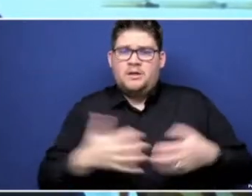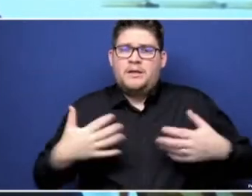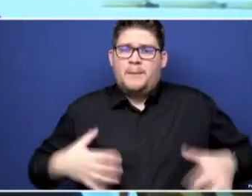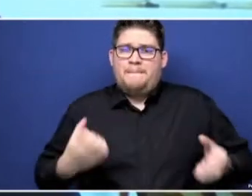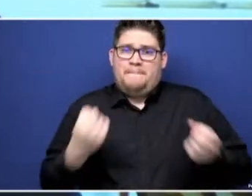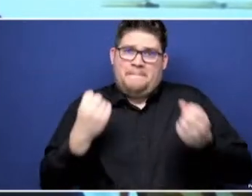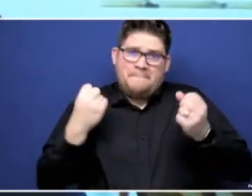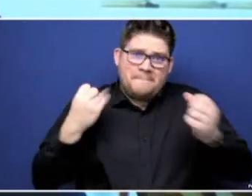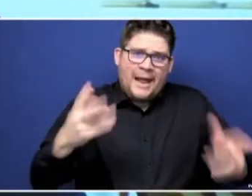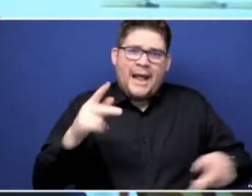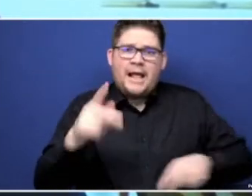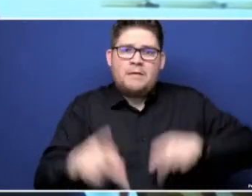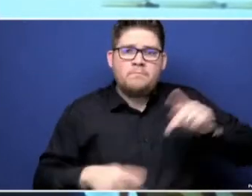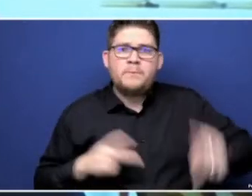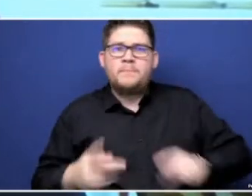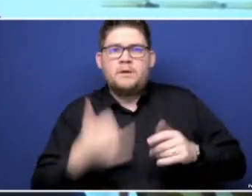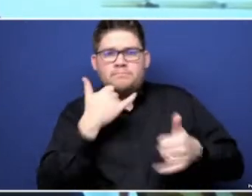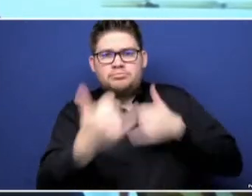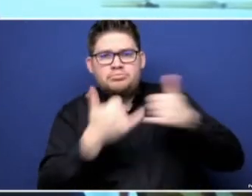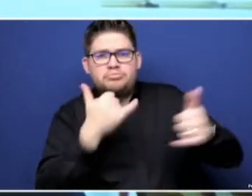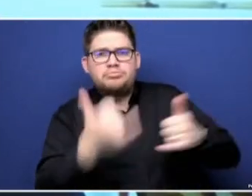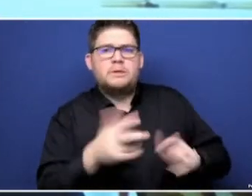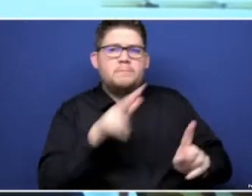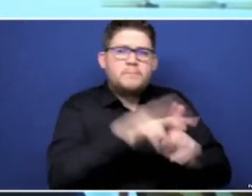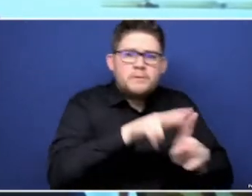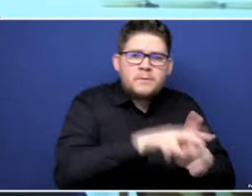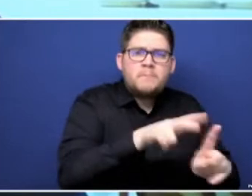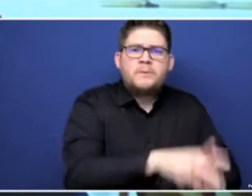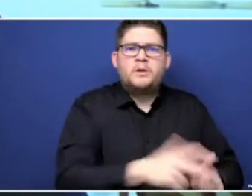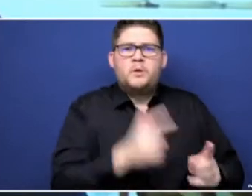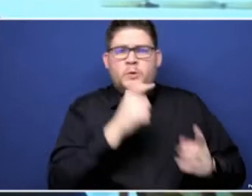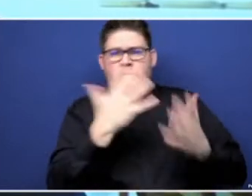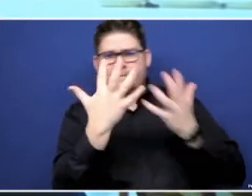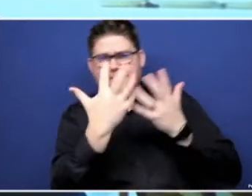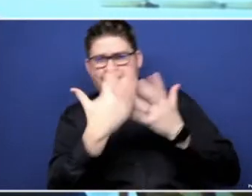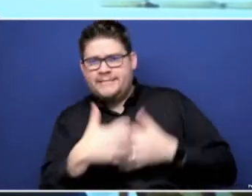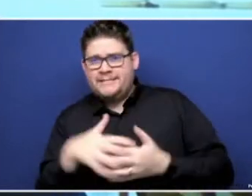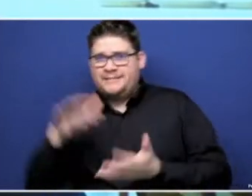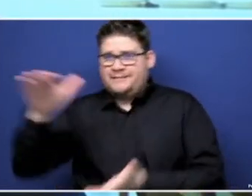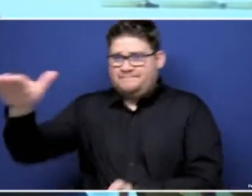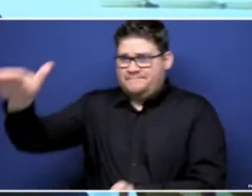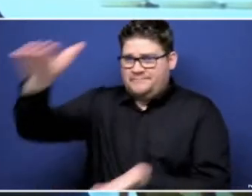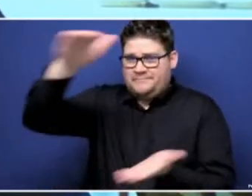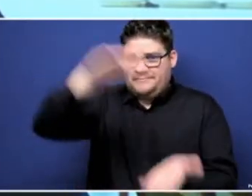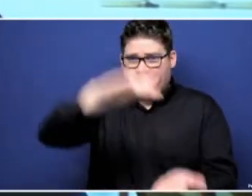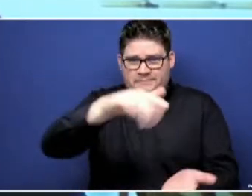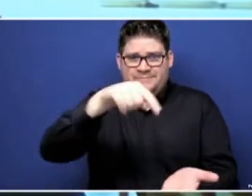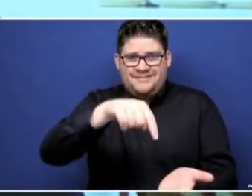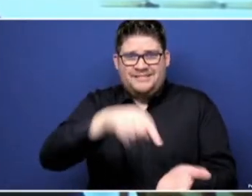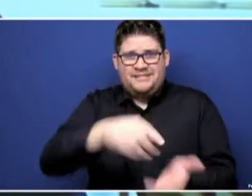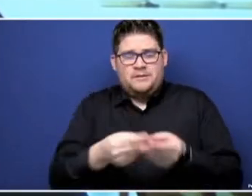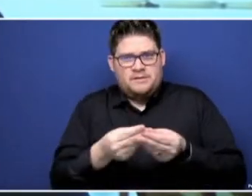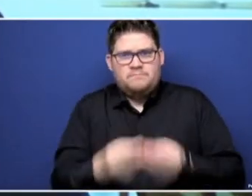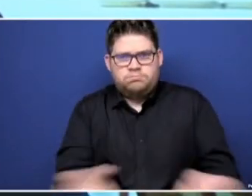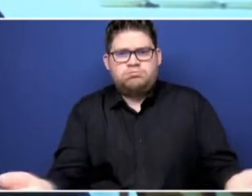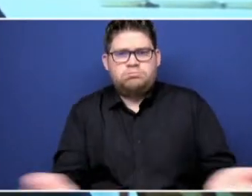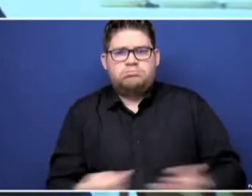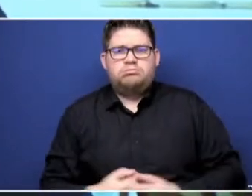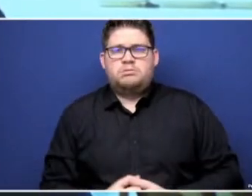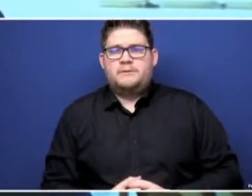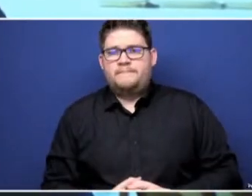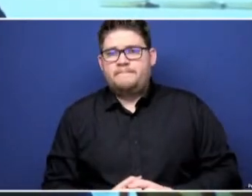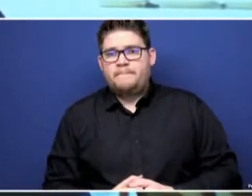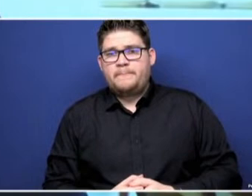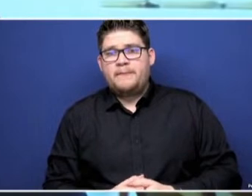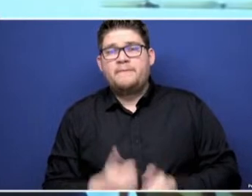So we're very confident that over the coming weeks, in vaccinating people in their 70s and those